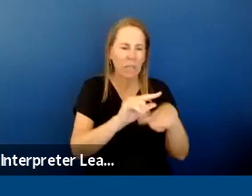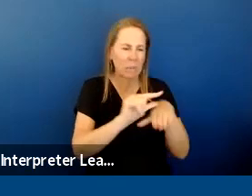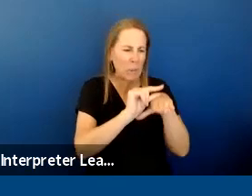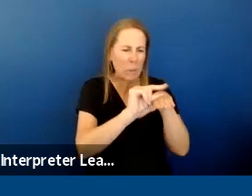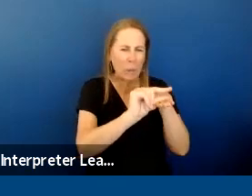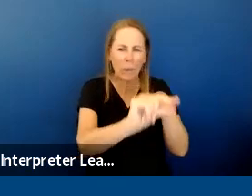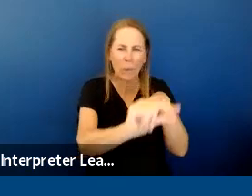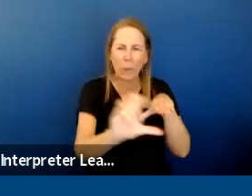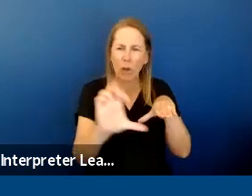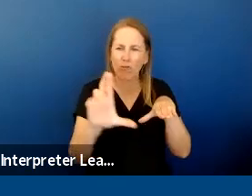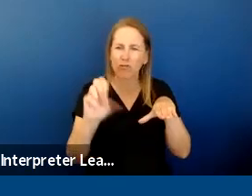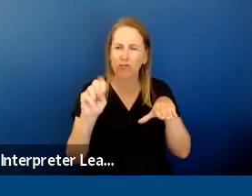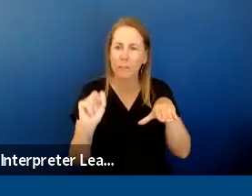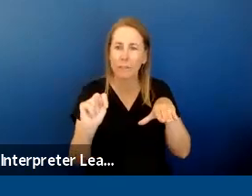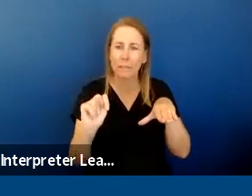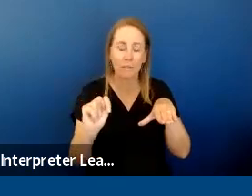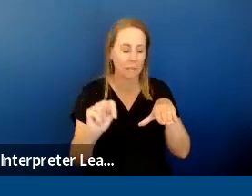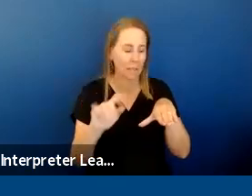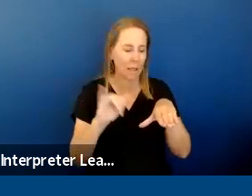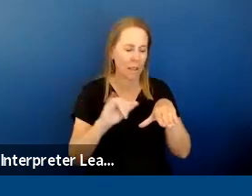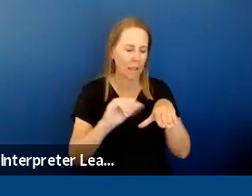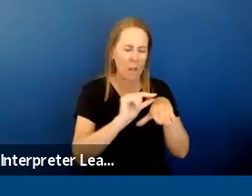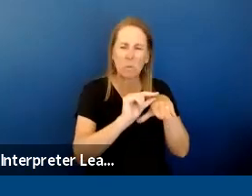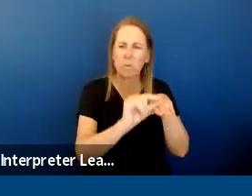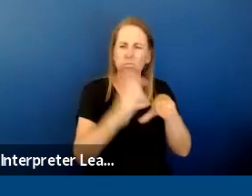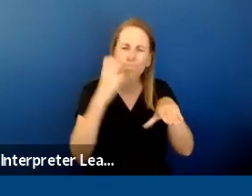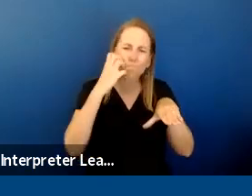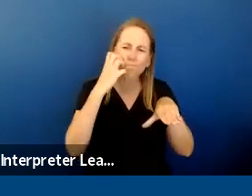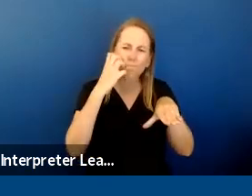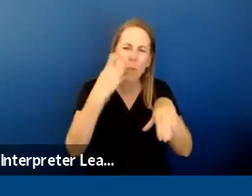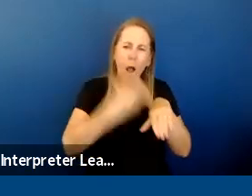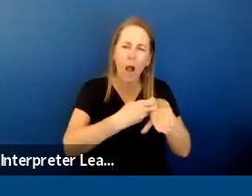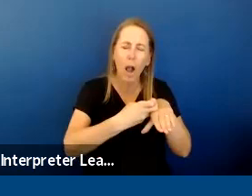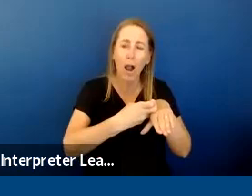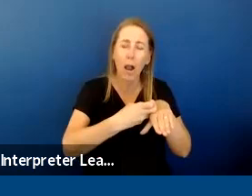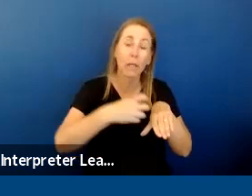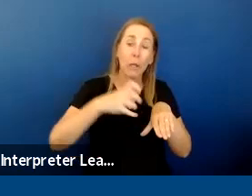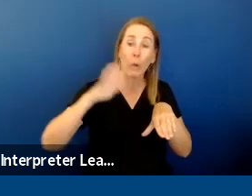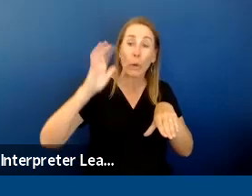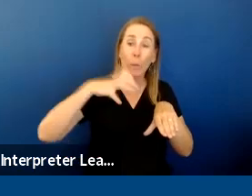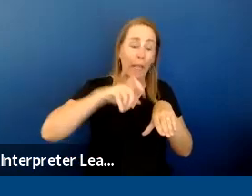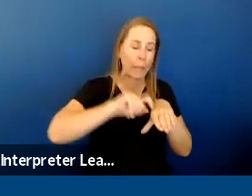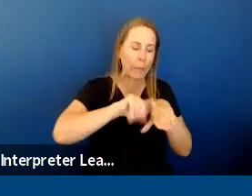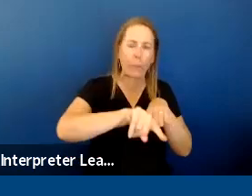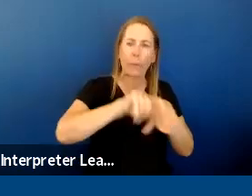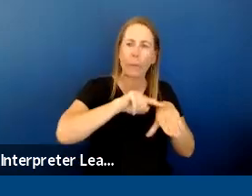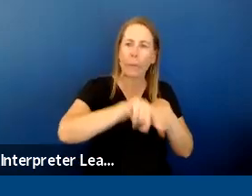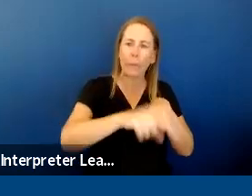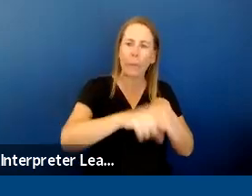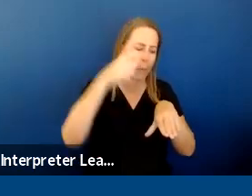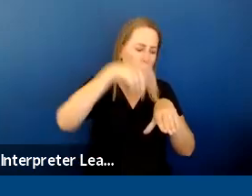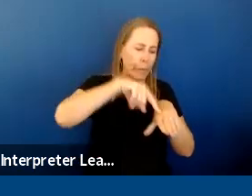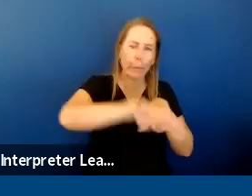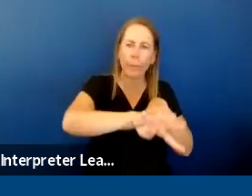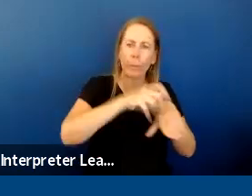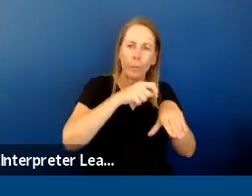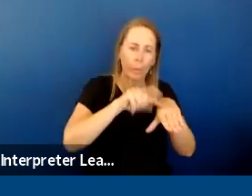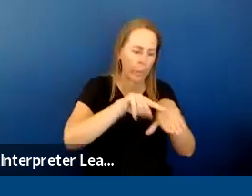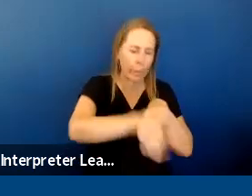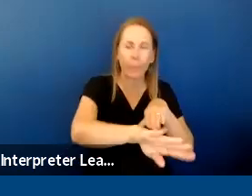that in addition to destroying the surface vegetation, a wildfire also adversely impacts the